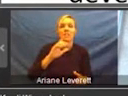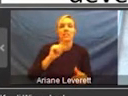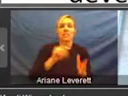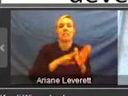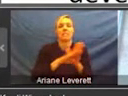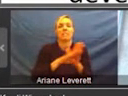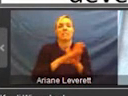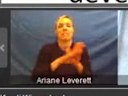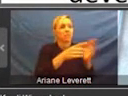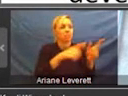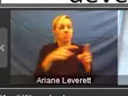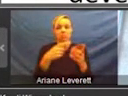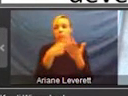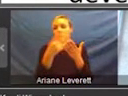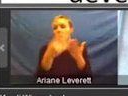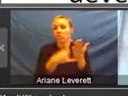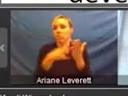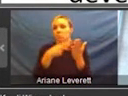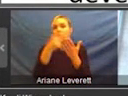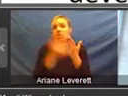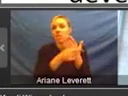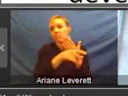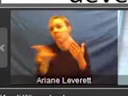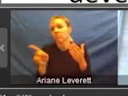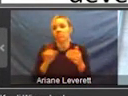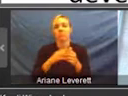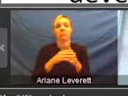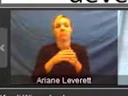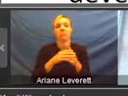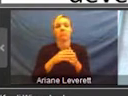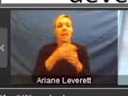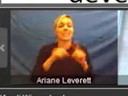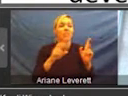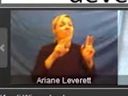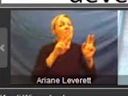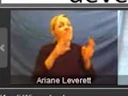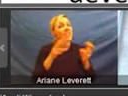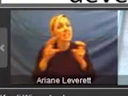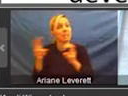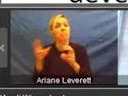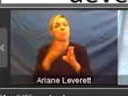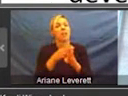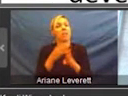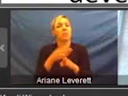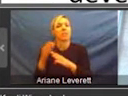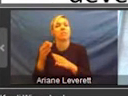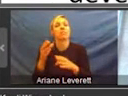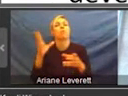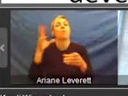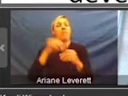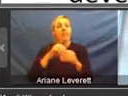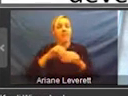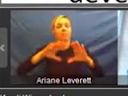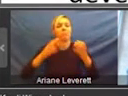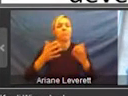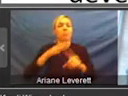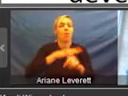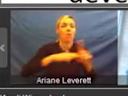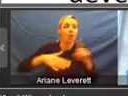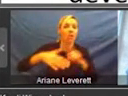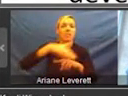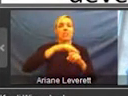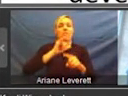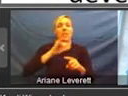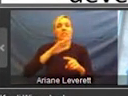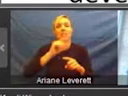different thematic areas in the field of ICT for development. So it's a kind of living guideline, or are